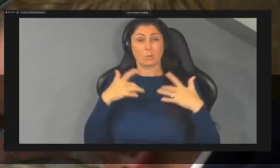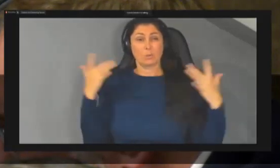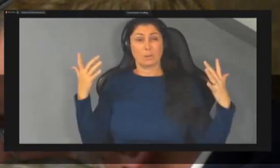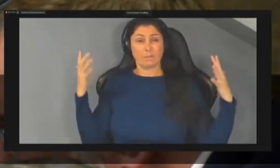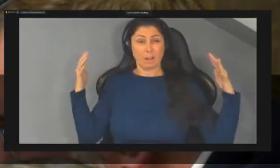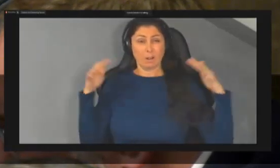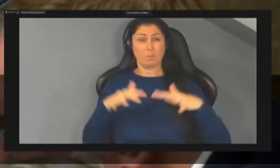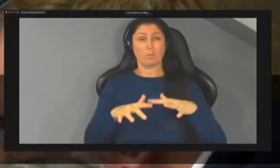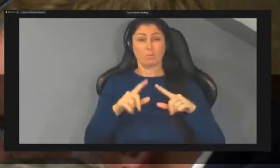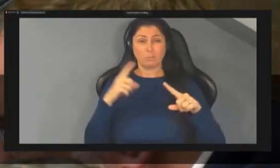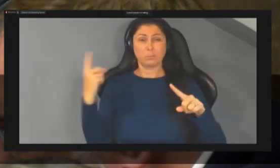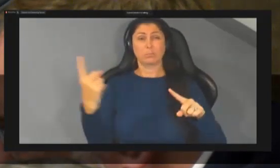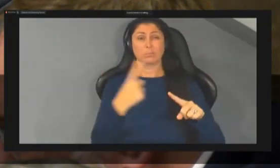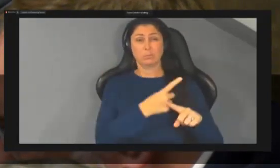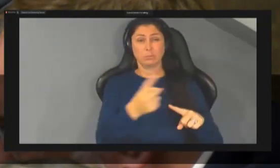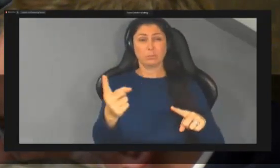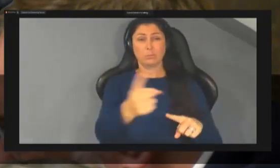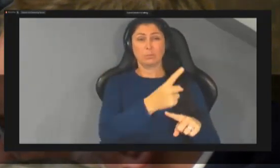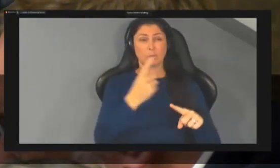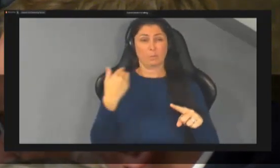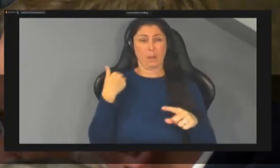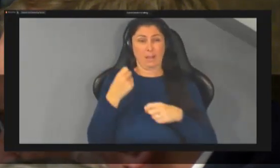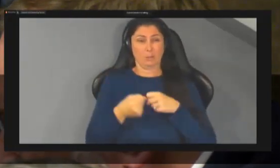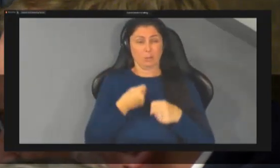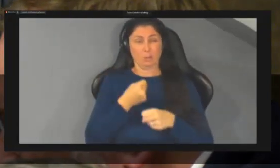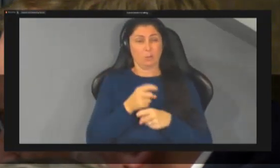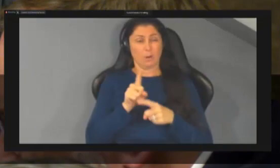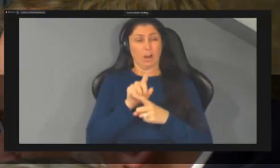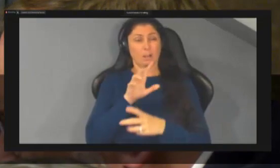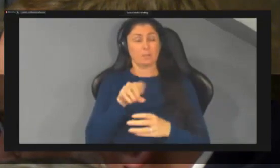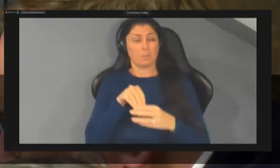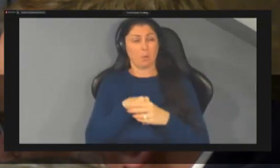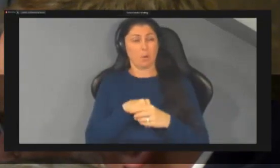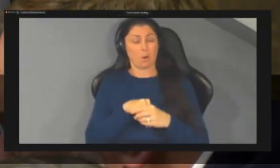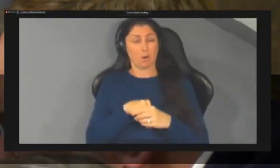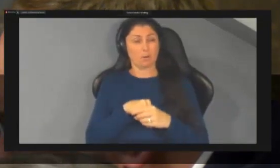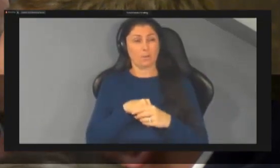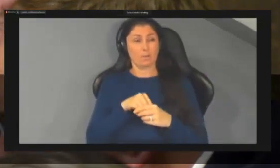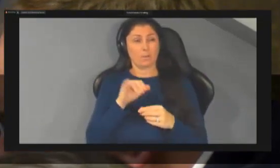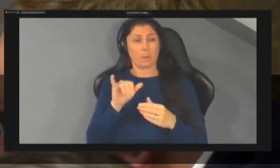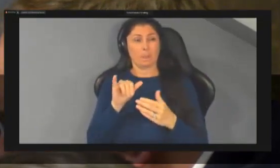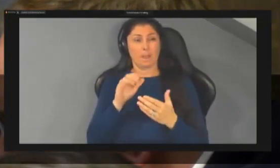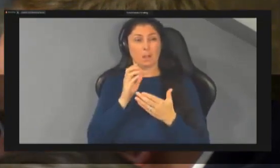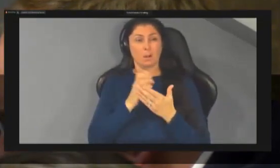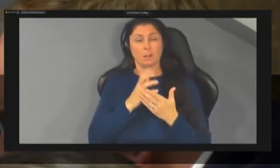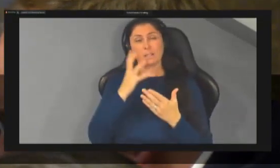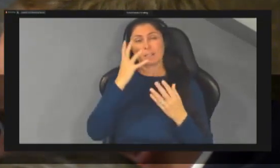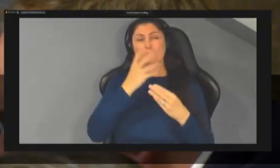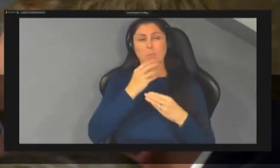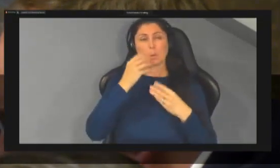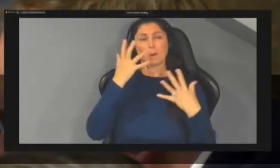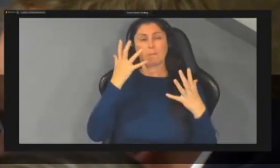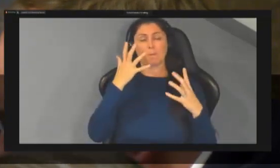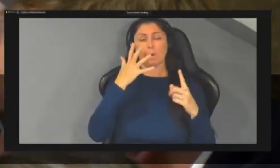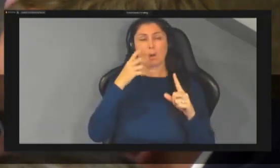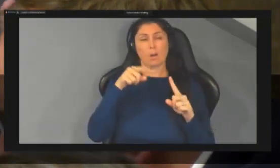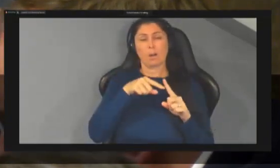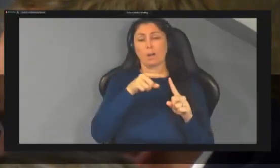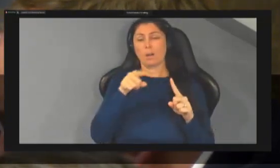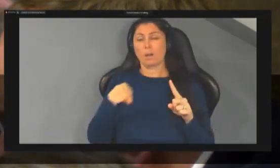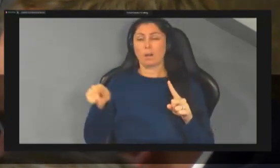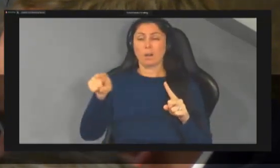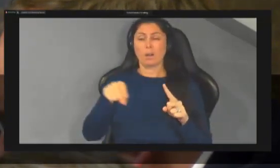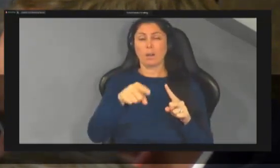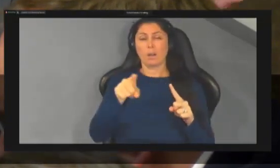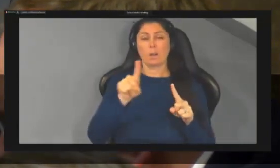Currently, this past year, as part of the course, you know, normally it's like this beautiful going down Serpentine Drive, but the wall is